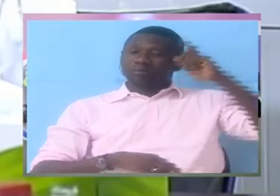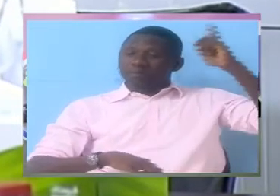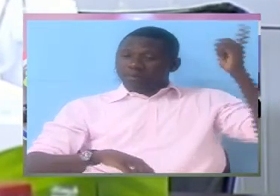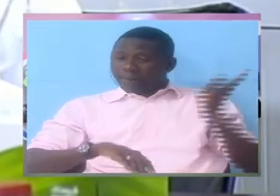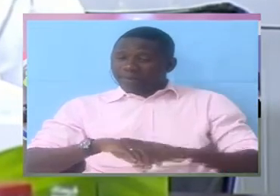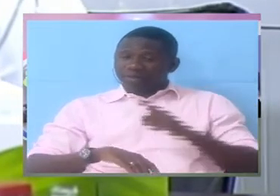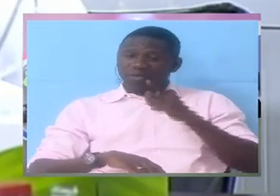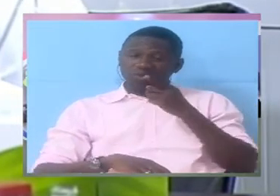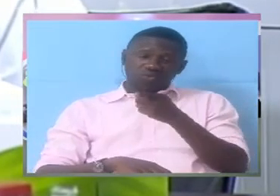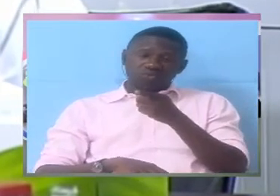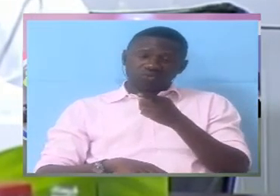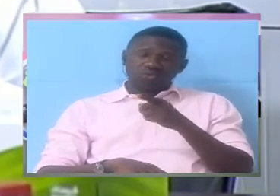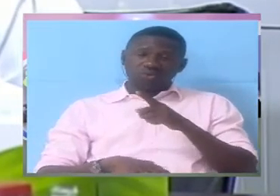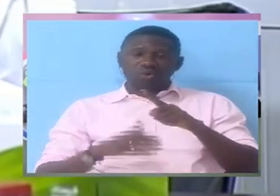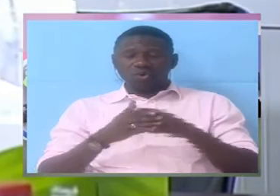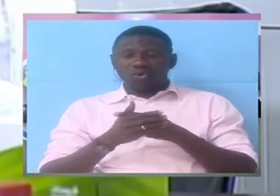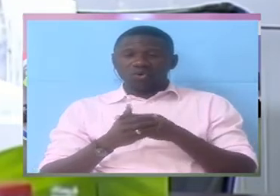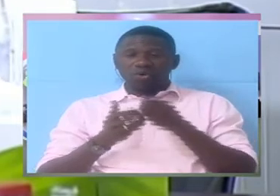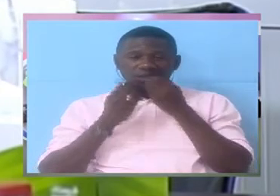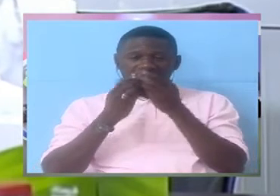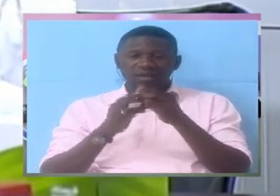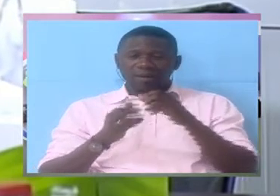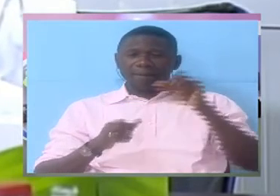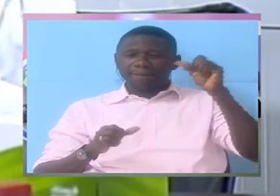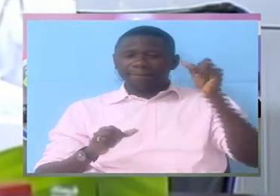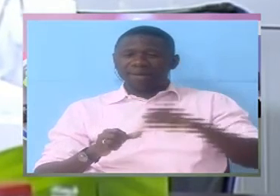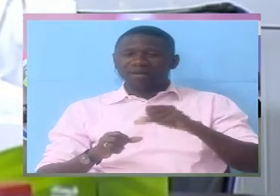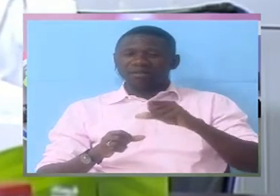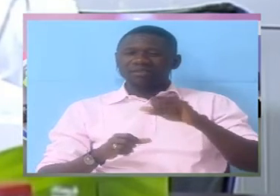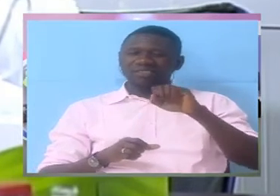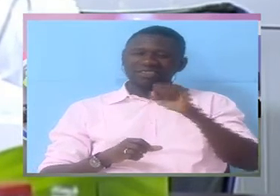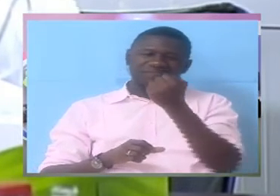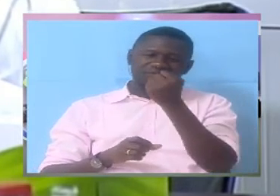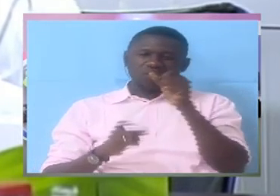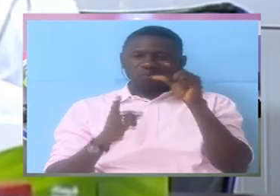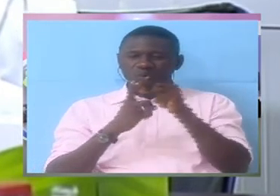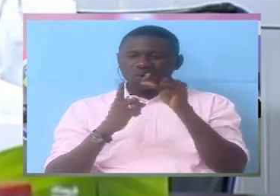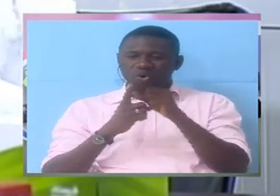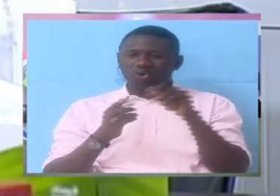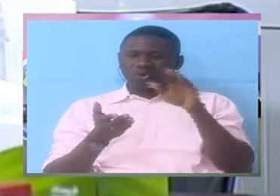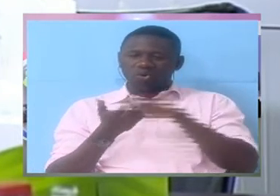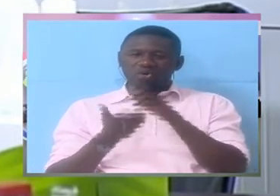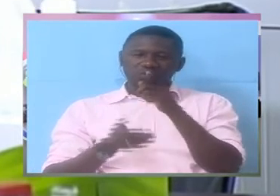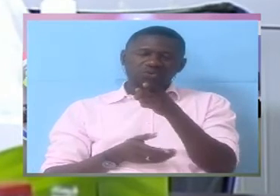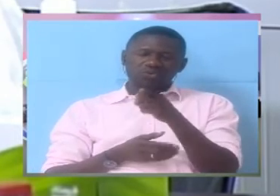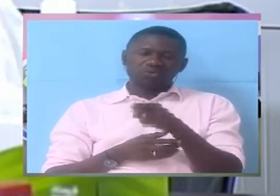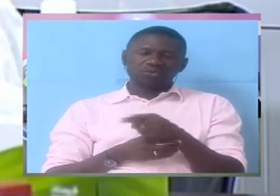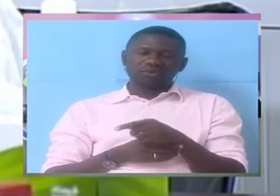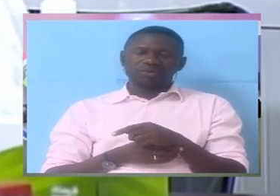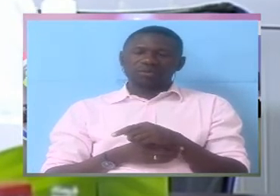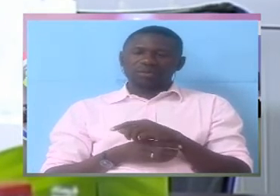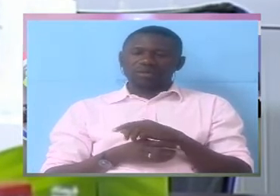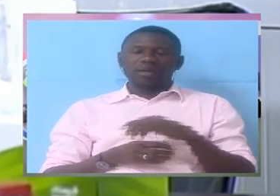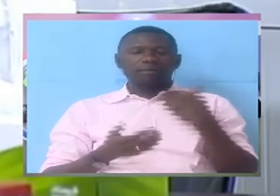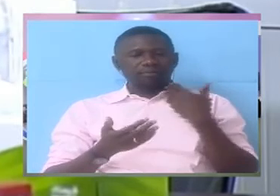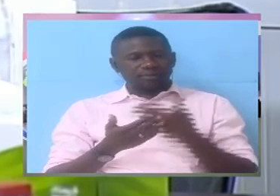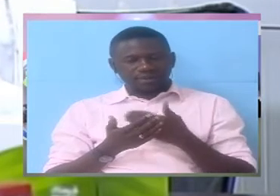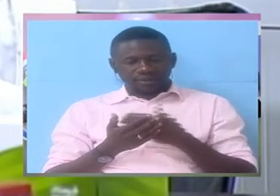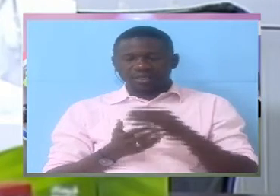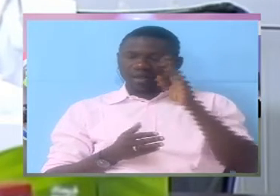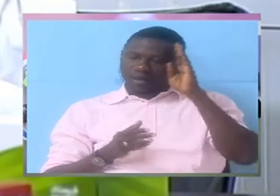and beat you wala ngakuma kolem foye. Or I said something hard to you or something unpleasant. Mba be hakodan la.